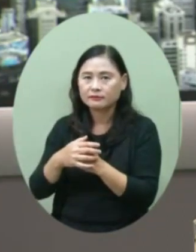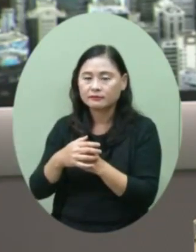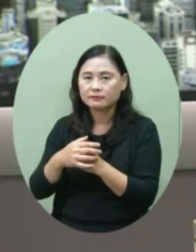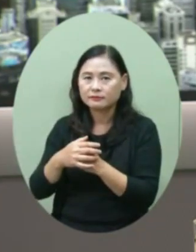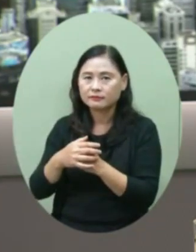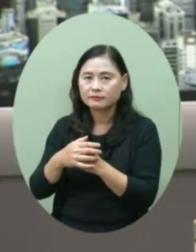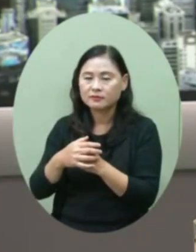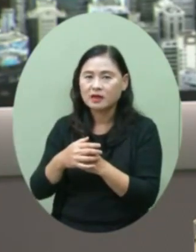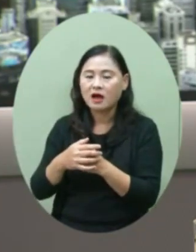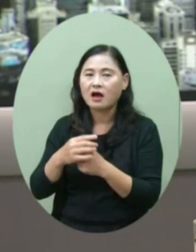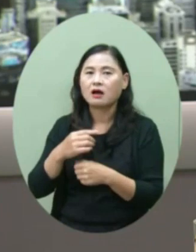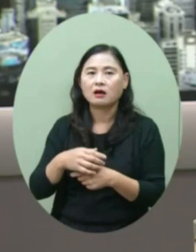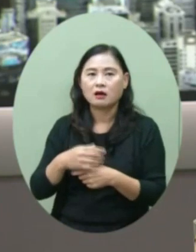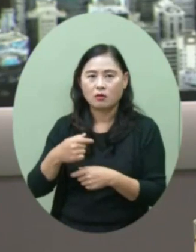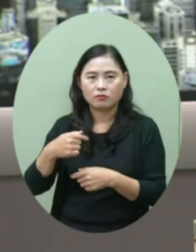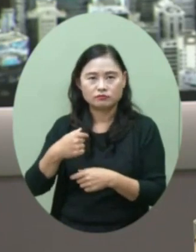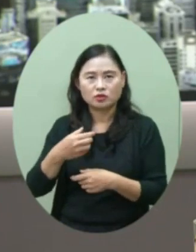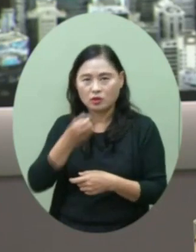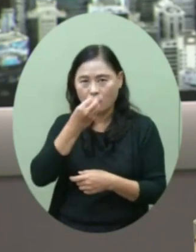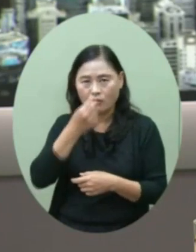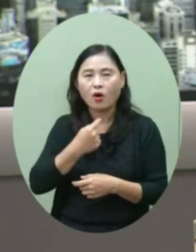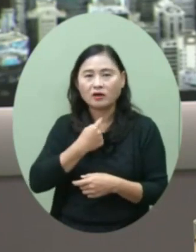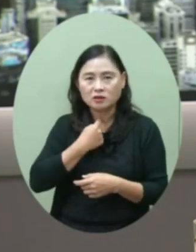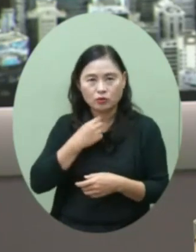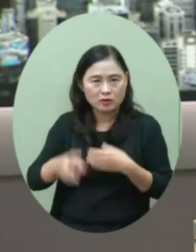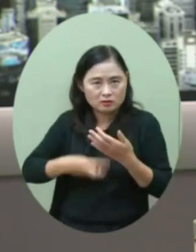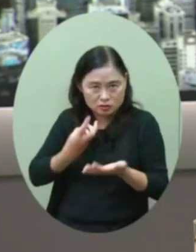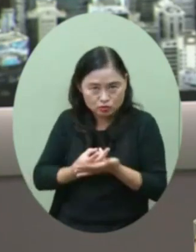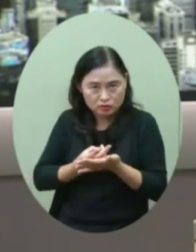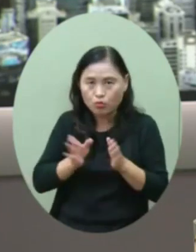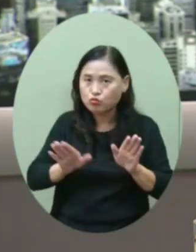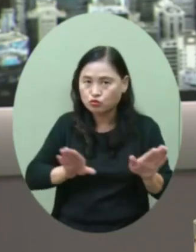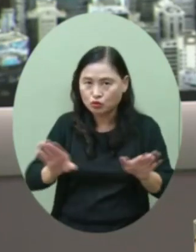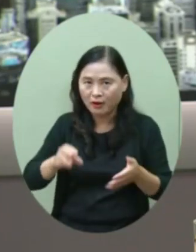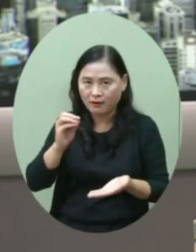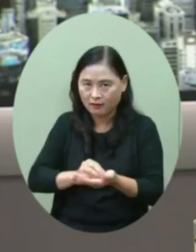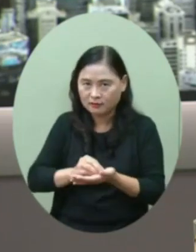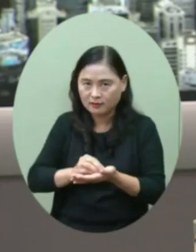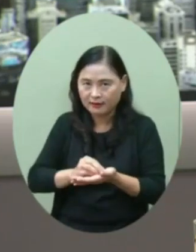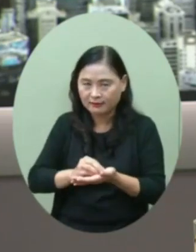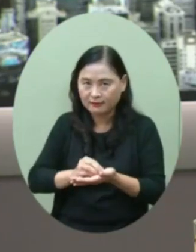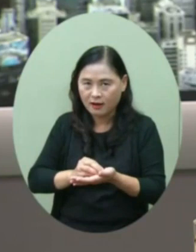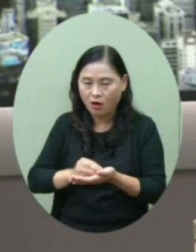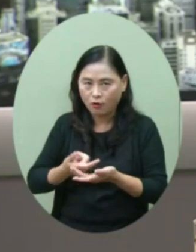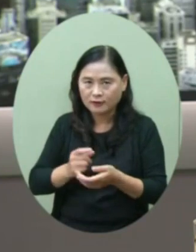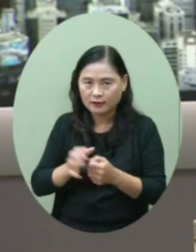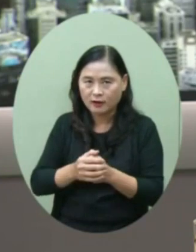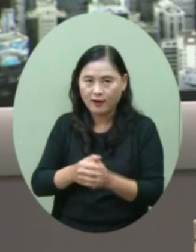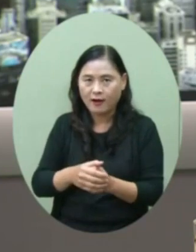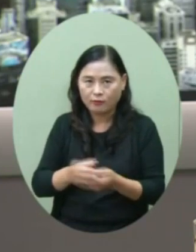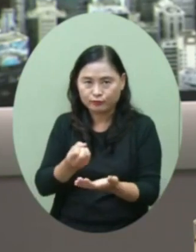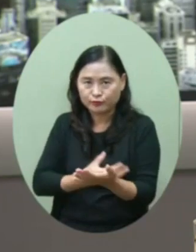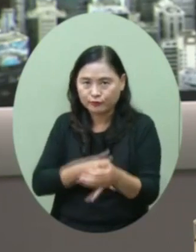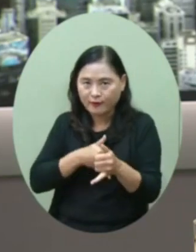care of in order to ensure that we can sufficiently discharge our duty.